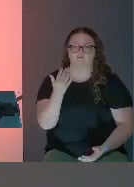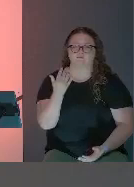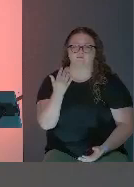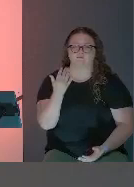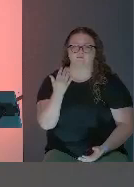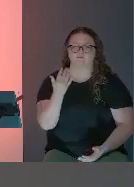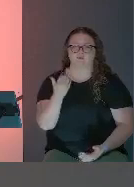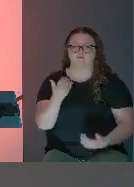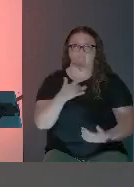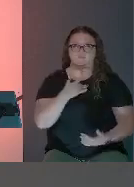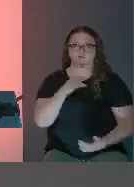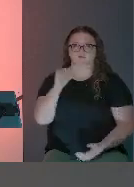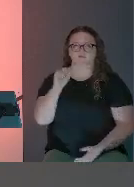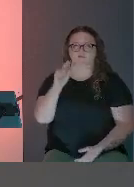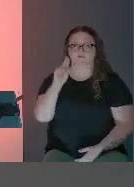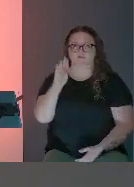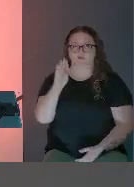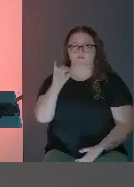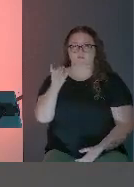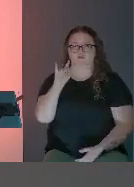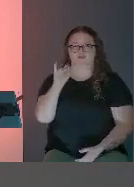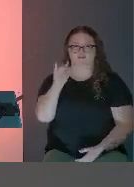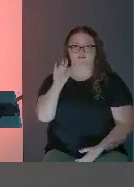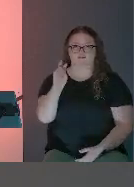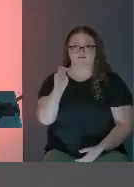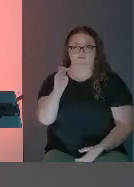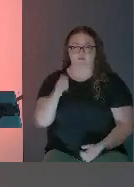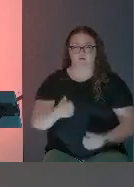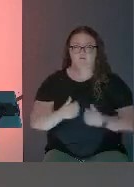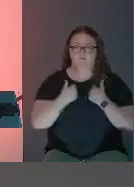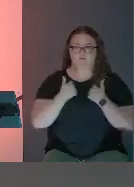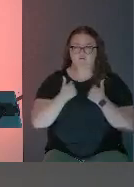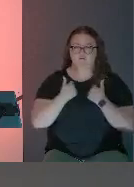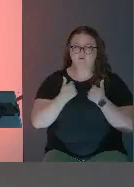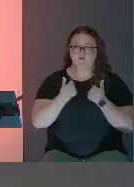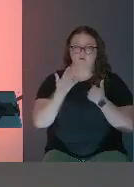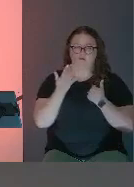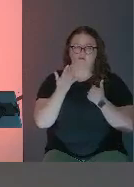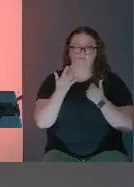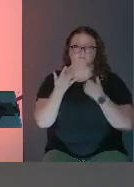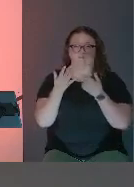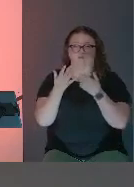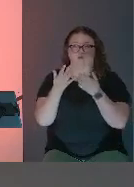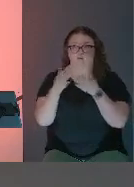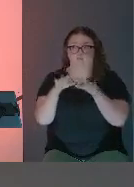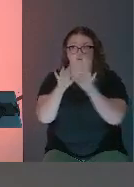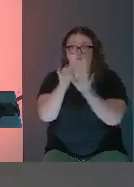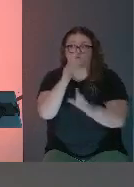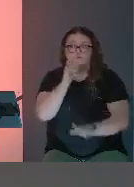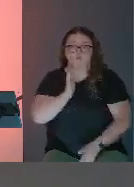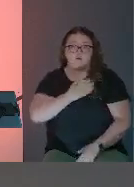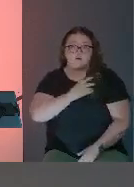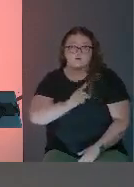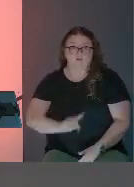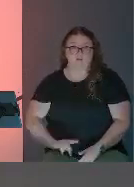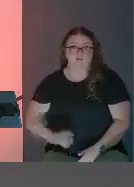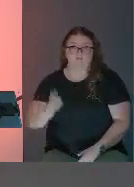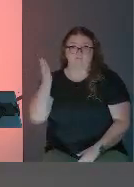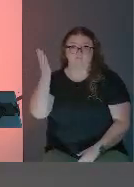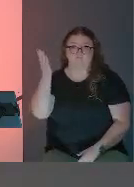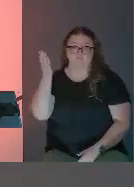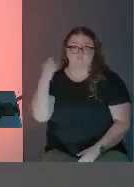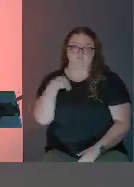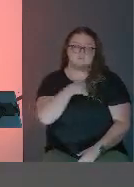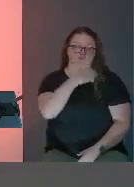have lost the importance of the significance of who our king is. This is why, as a church and as the